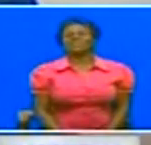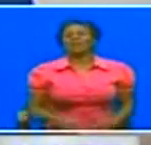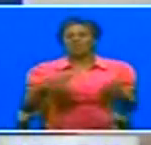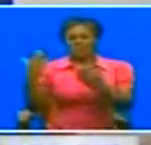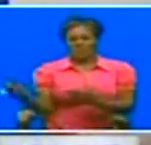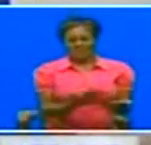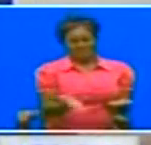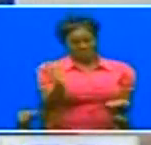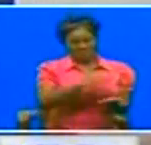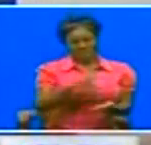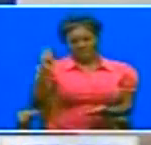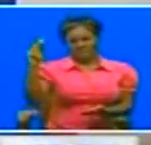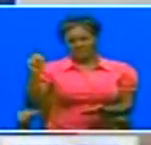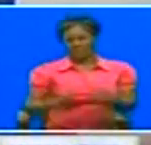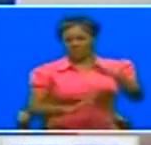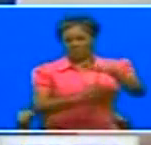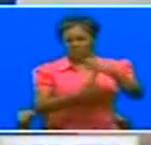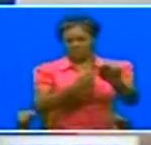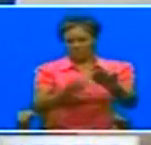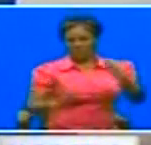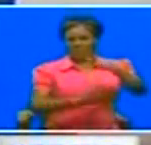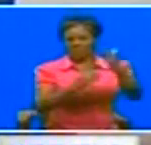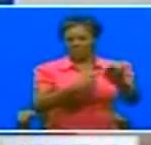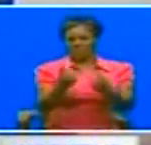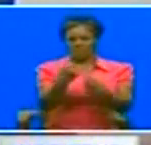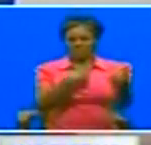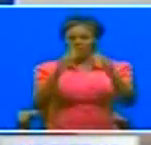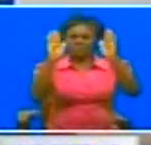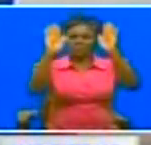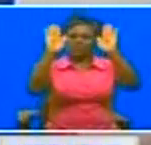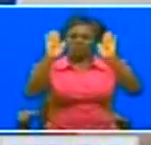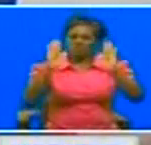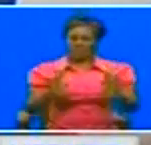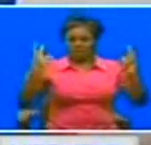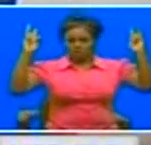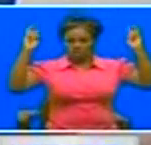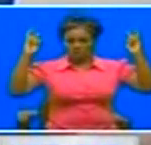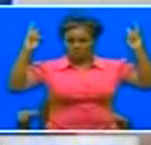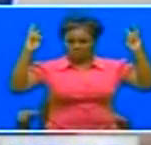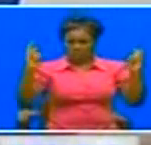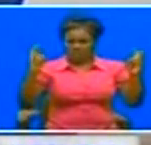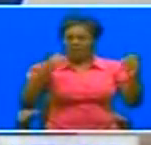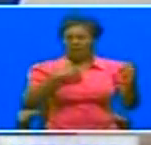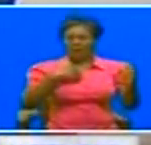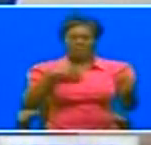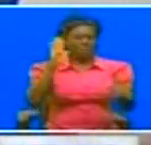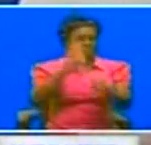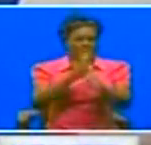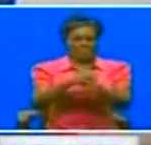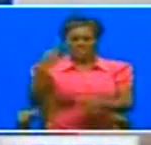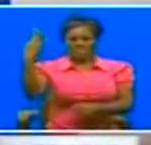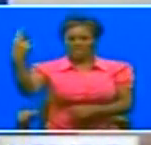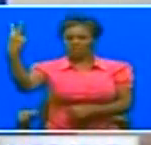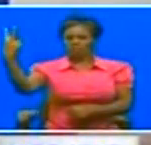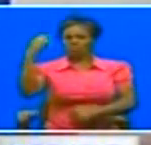Welcome back to KTN Weekend Prime. Tonight we are discussing quite an important topic, one that has been with us for the past 32